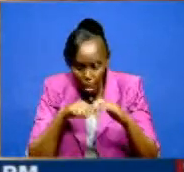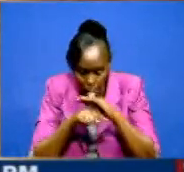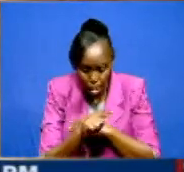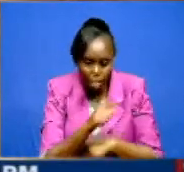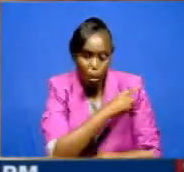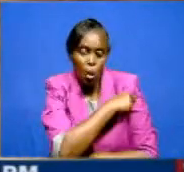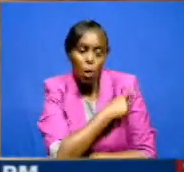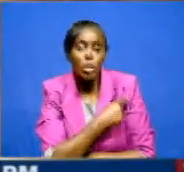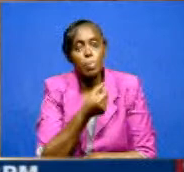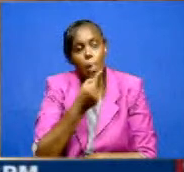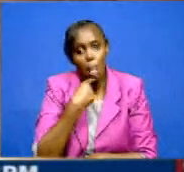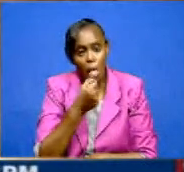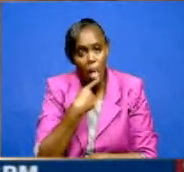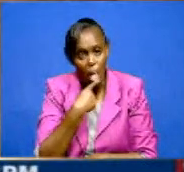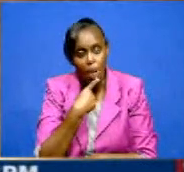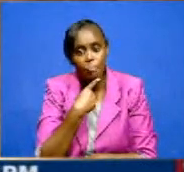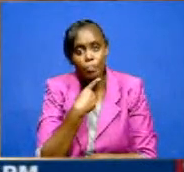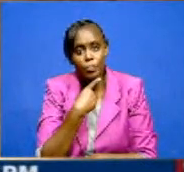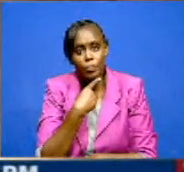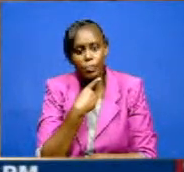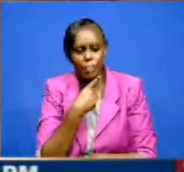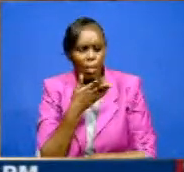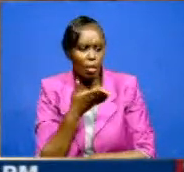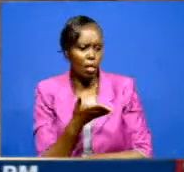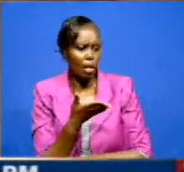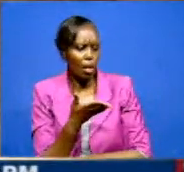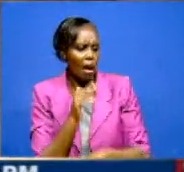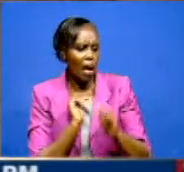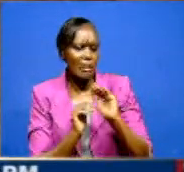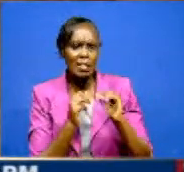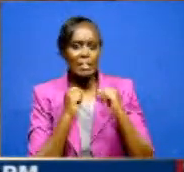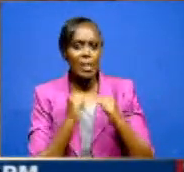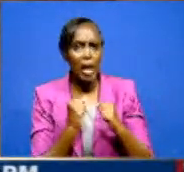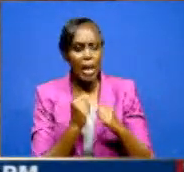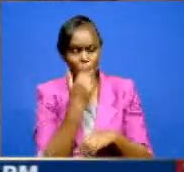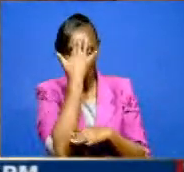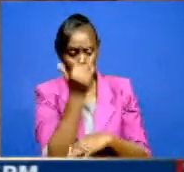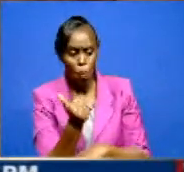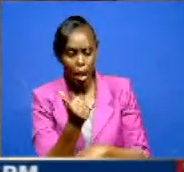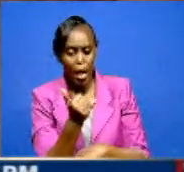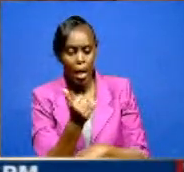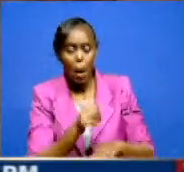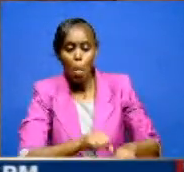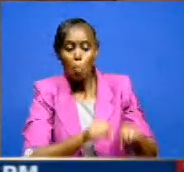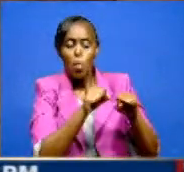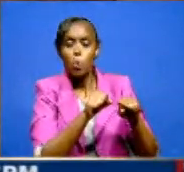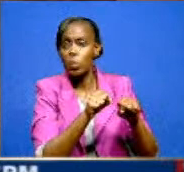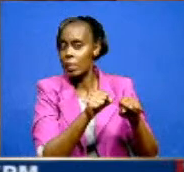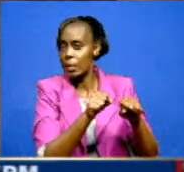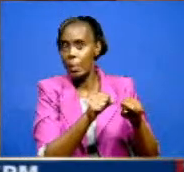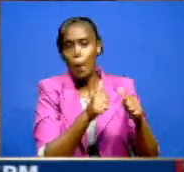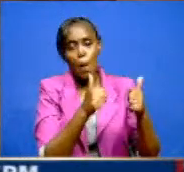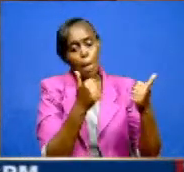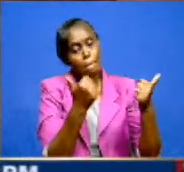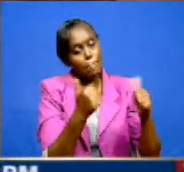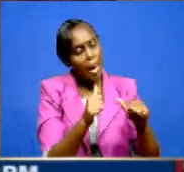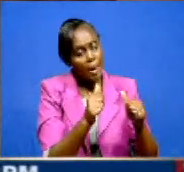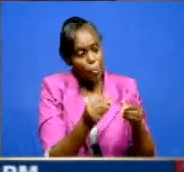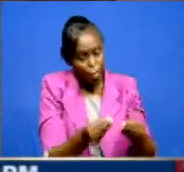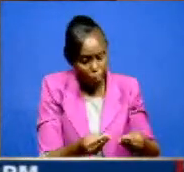facility, to a health facility, they find they cannot access. Why? Because the deductions have not